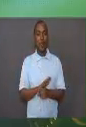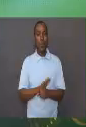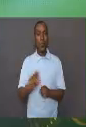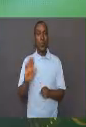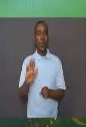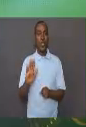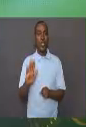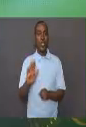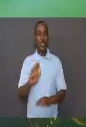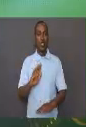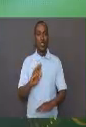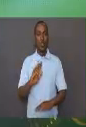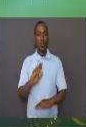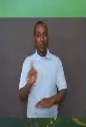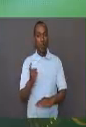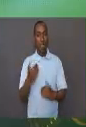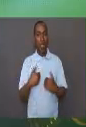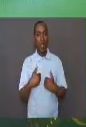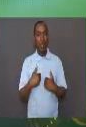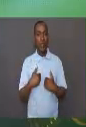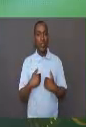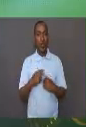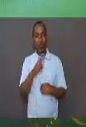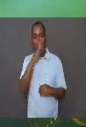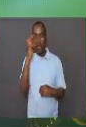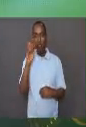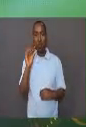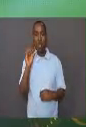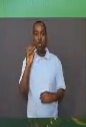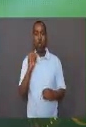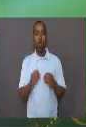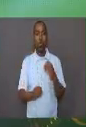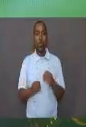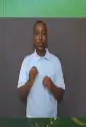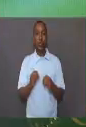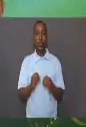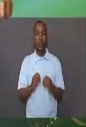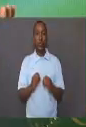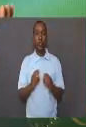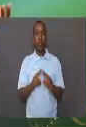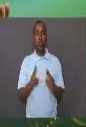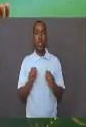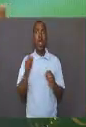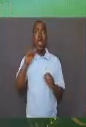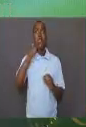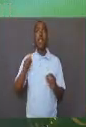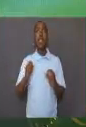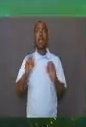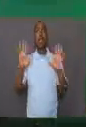in this step because the microorganism is exposed to the air.